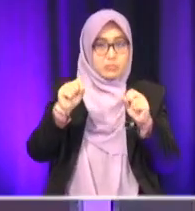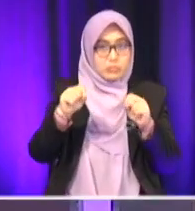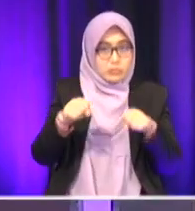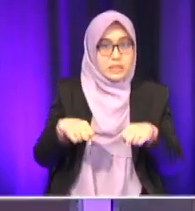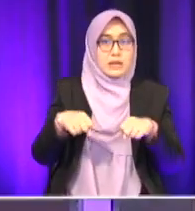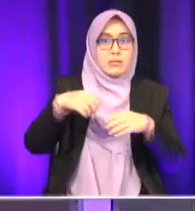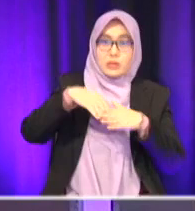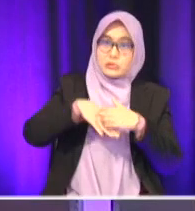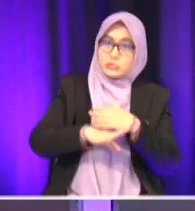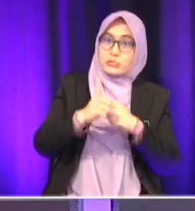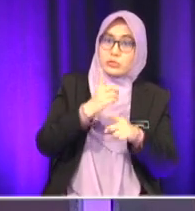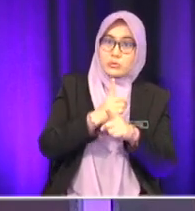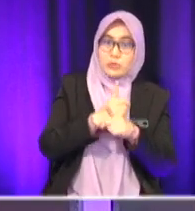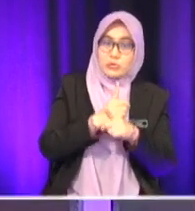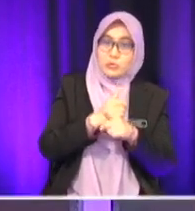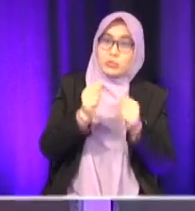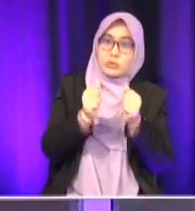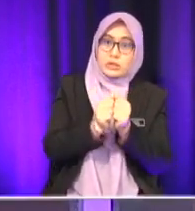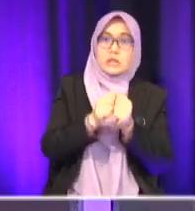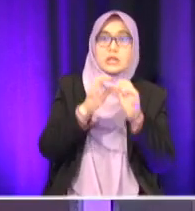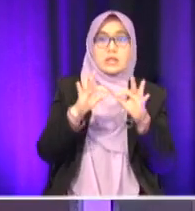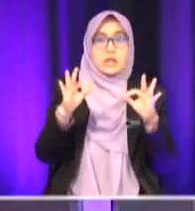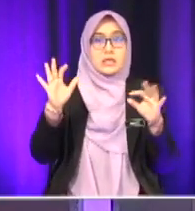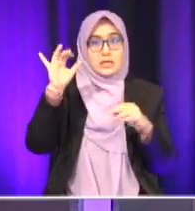Because we are talking about who.